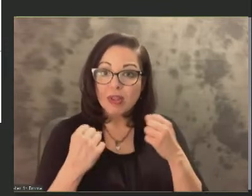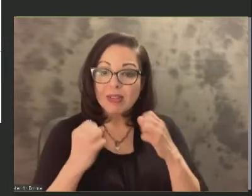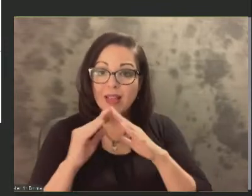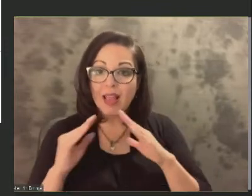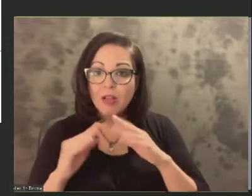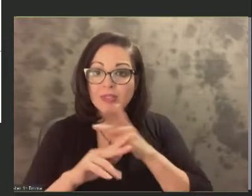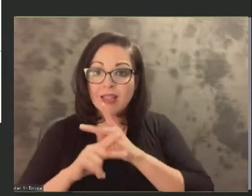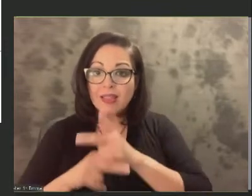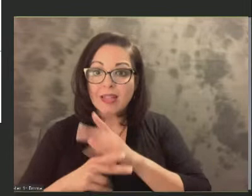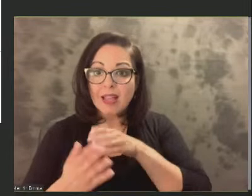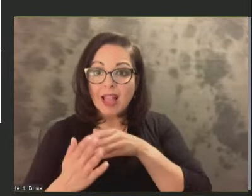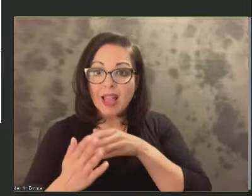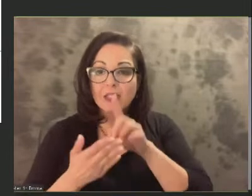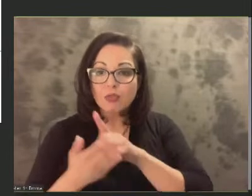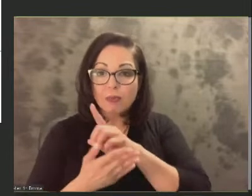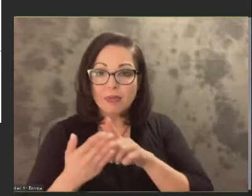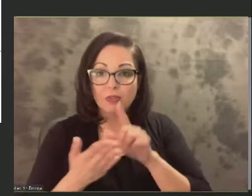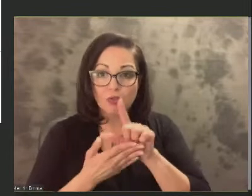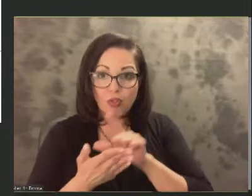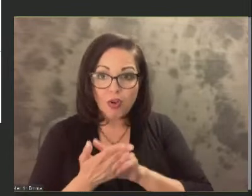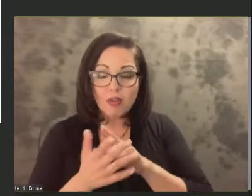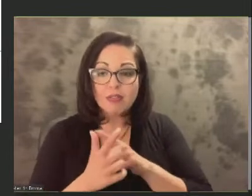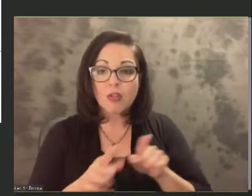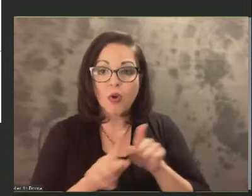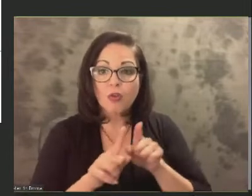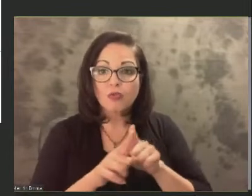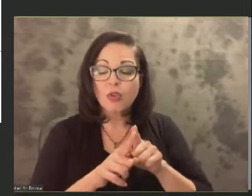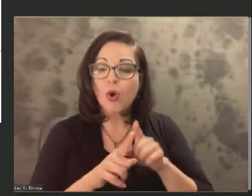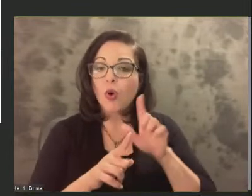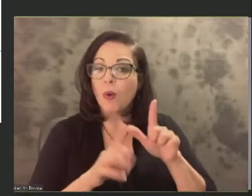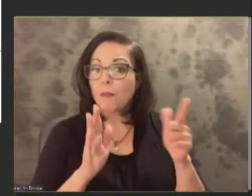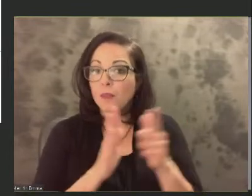lending anti-discrimination laws, and prohibiting